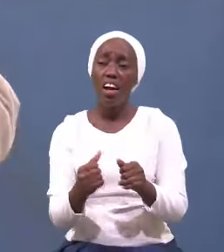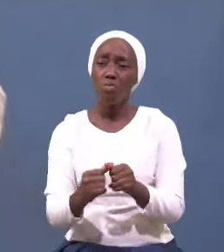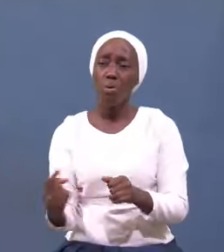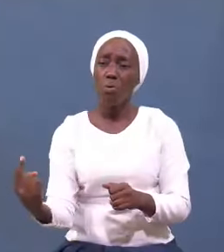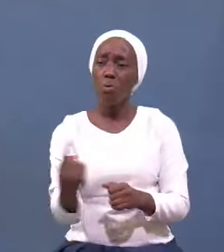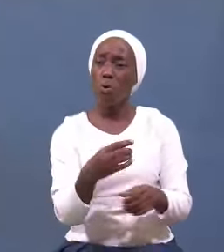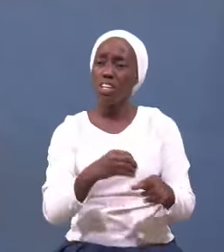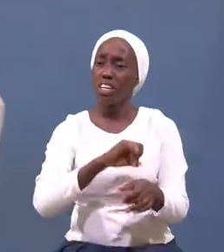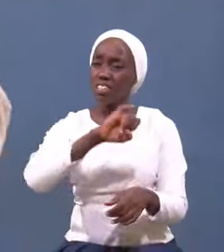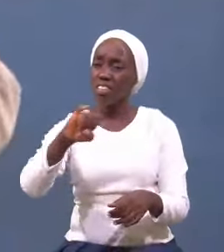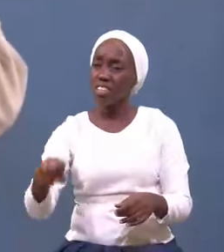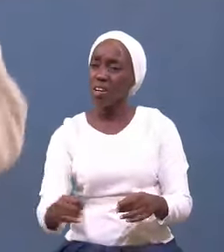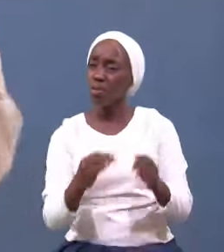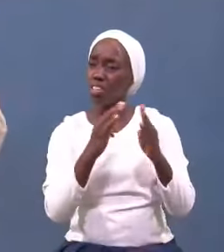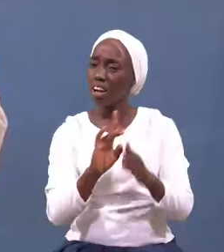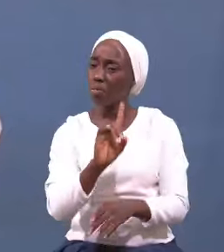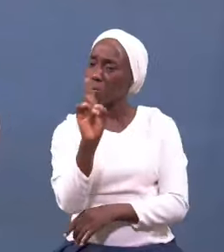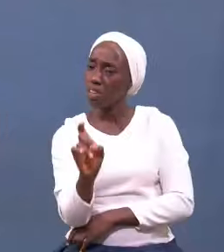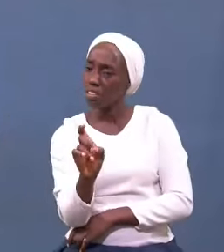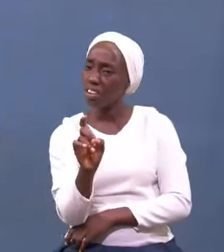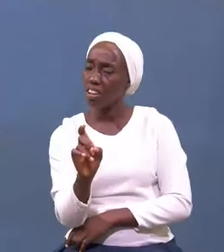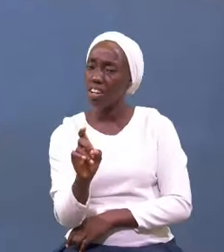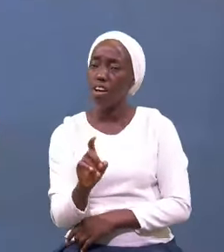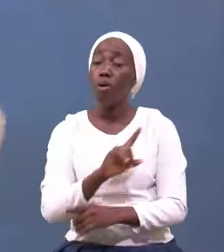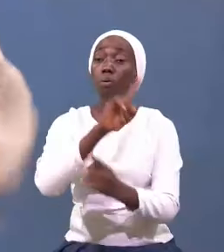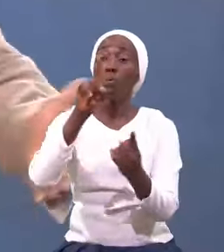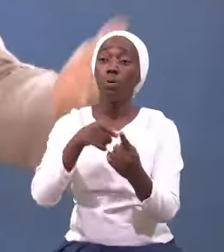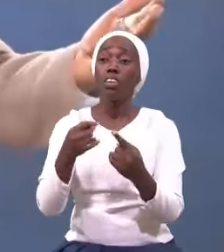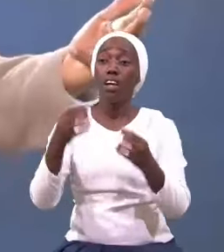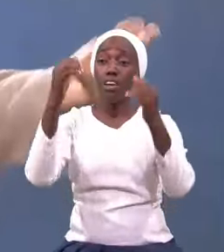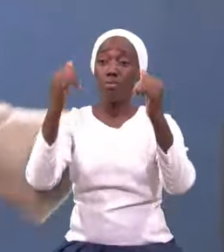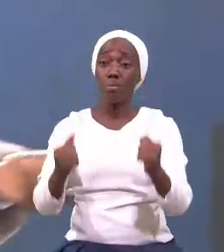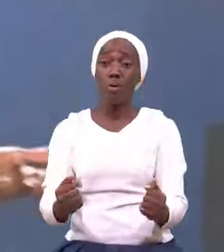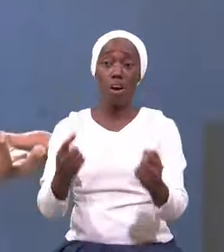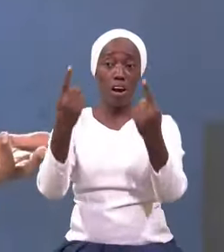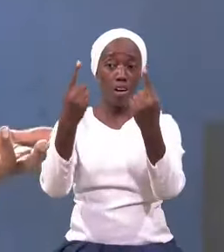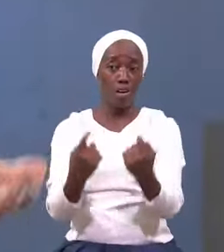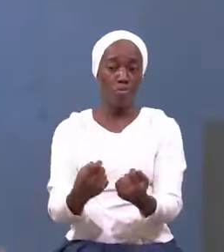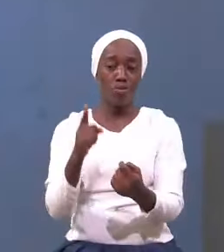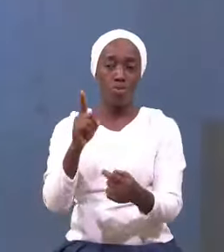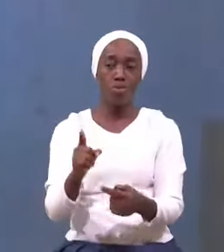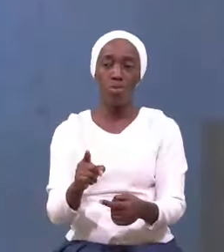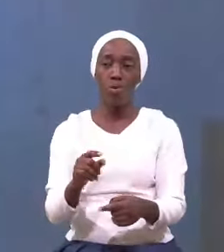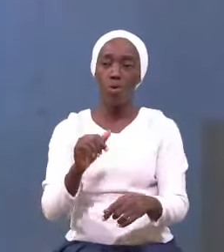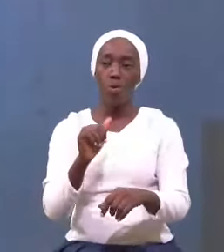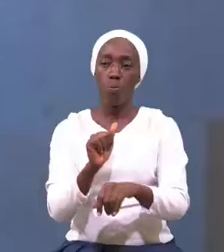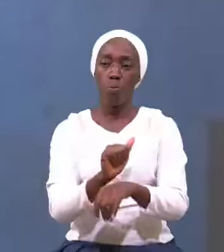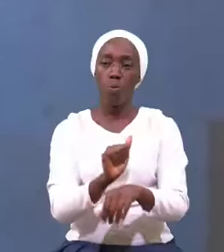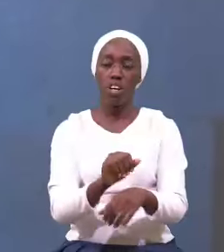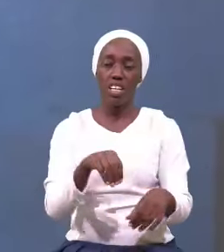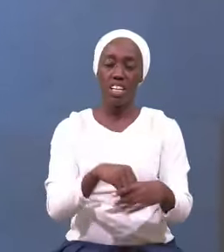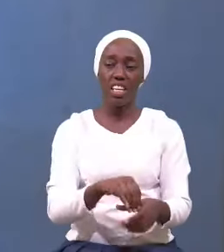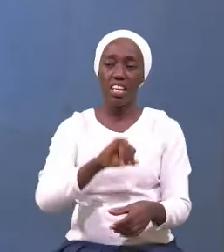He said, when the power comes, you walk in Jerusalem, you're on